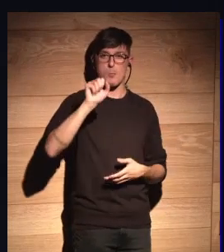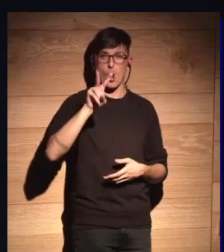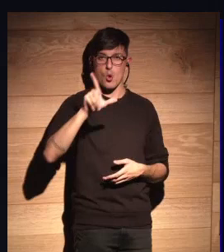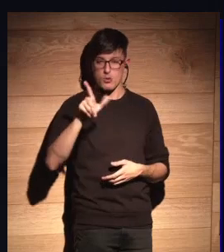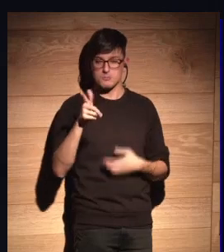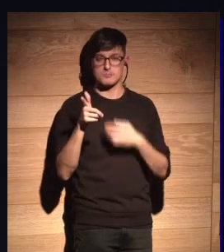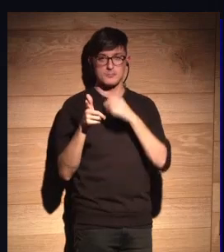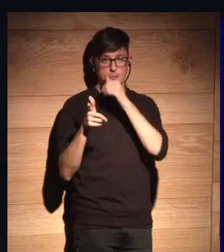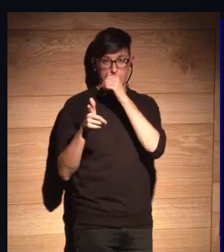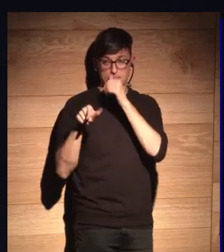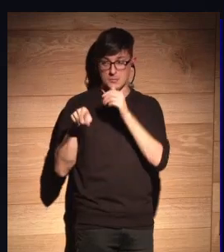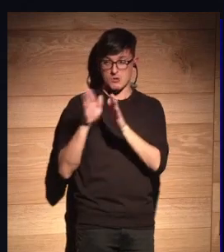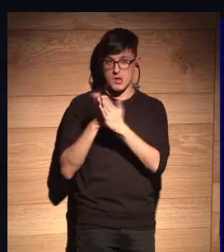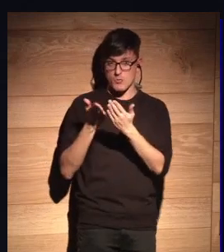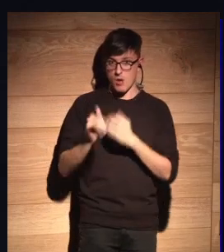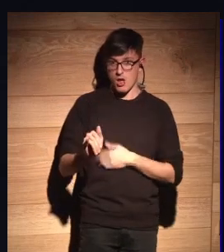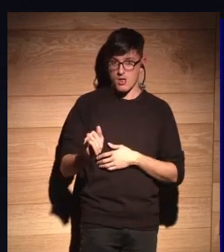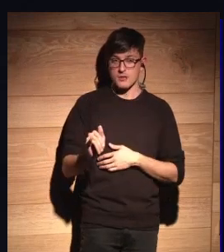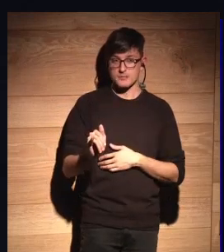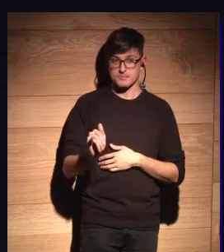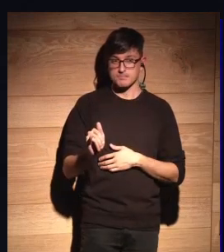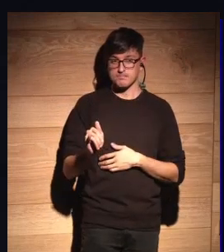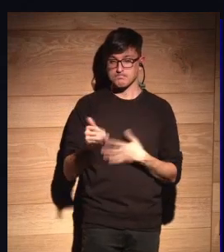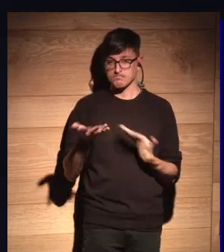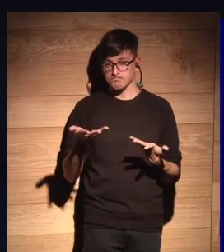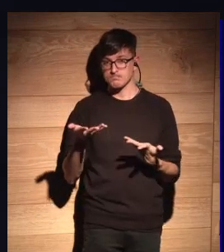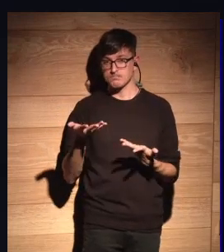called the Great Railway Bazaar,